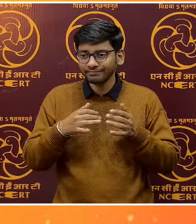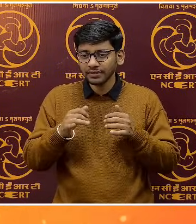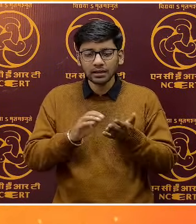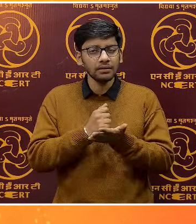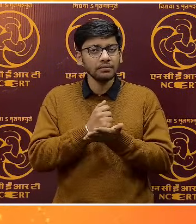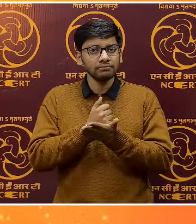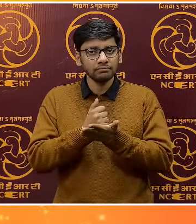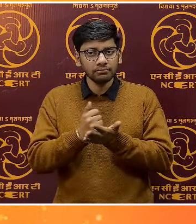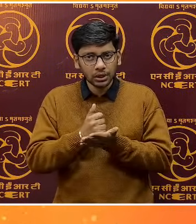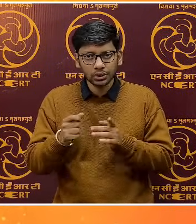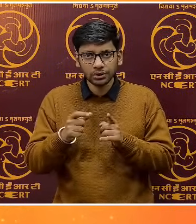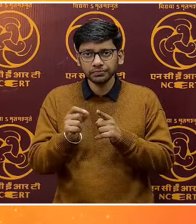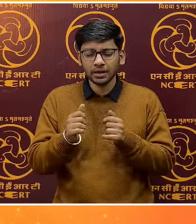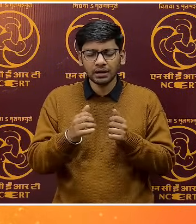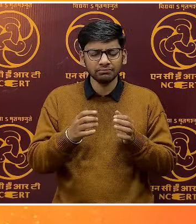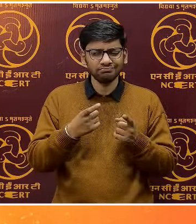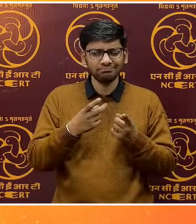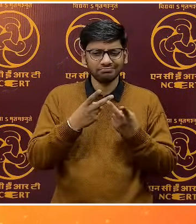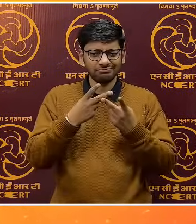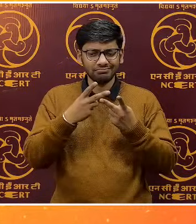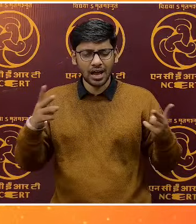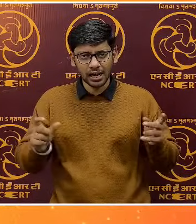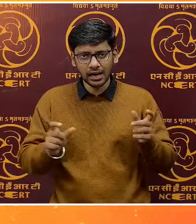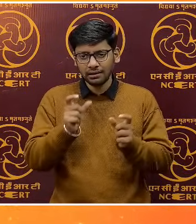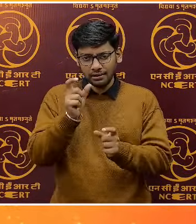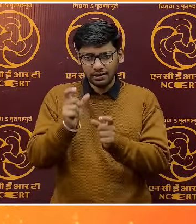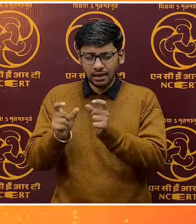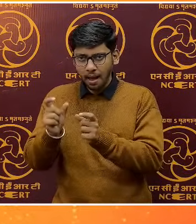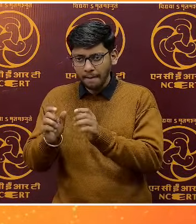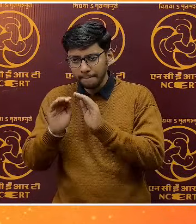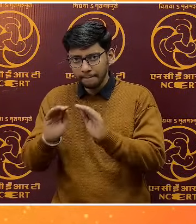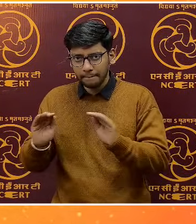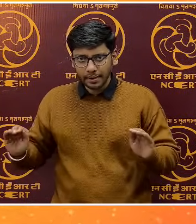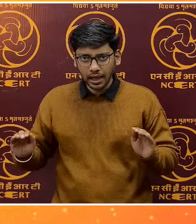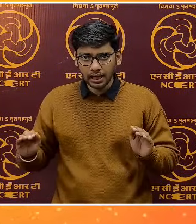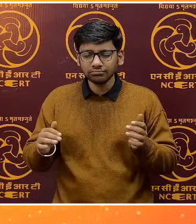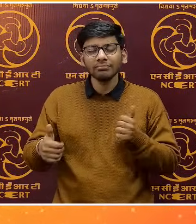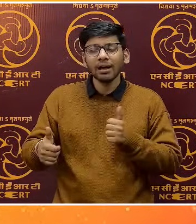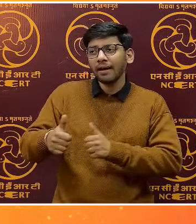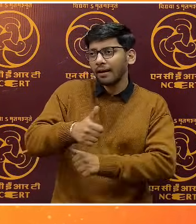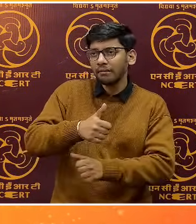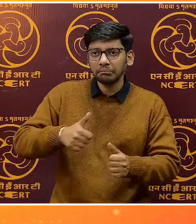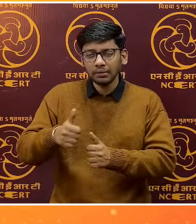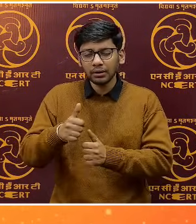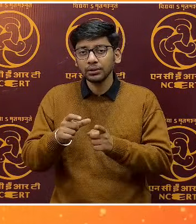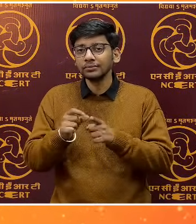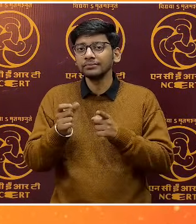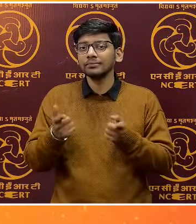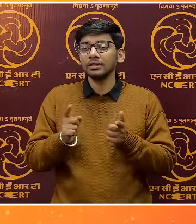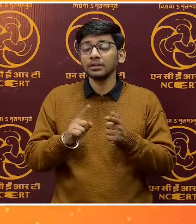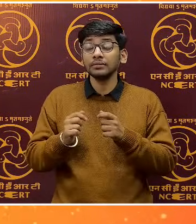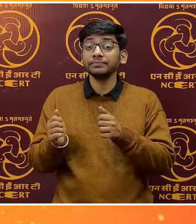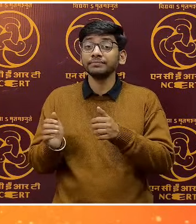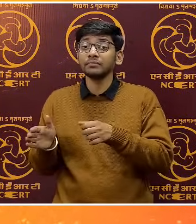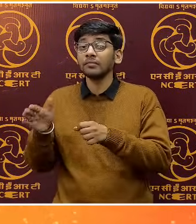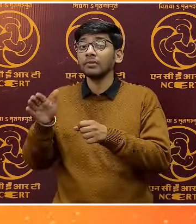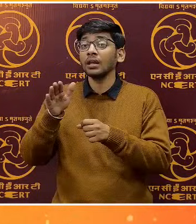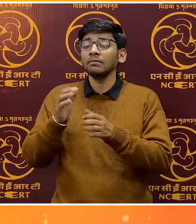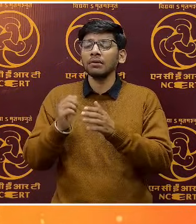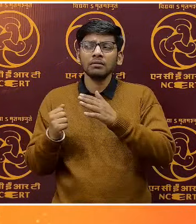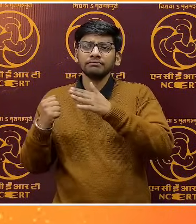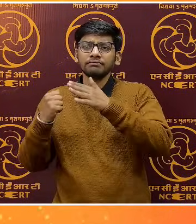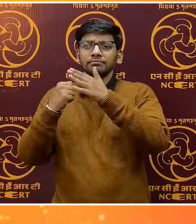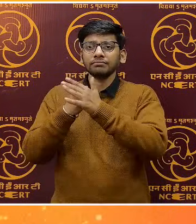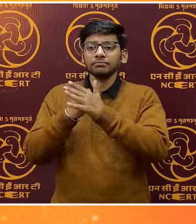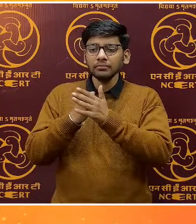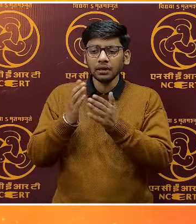see, different kids are here and they are doing all sort of activities, right? On the top left corner, I can see